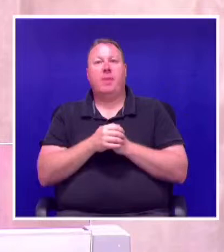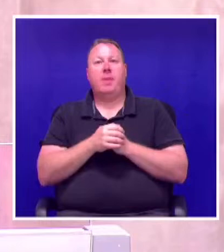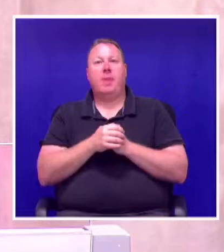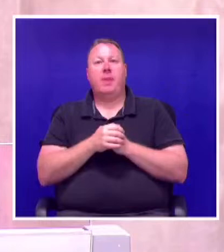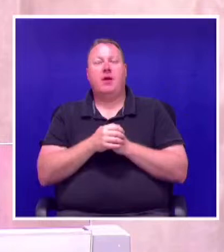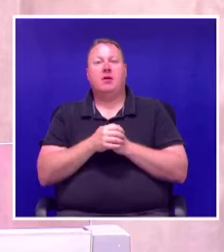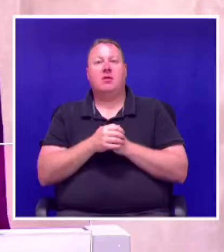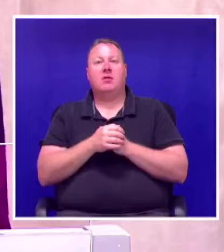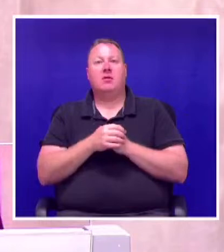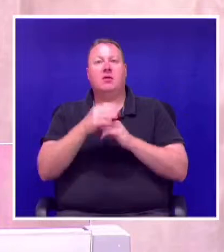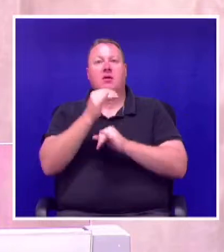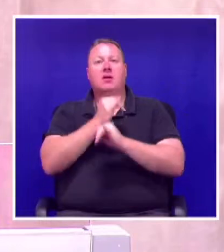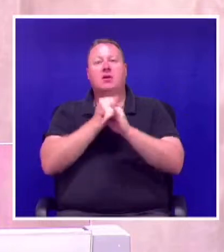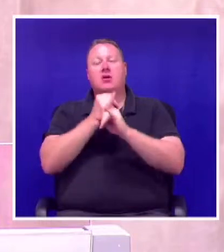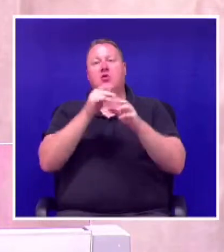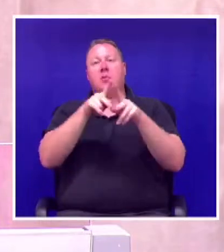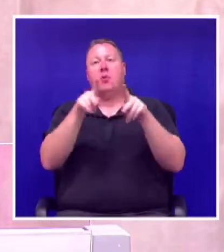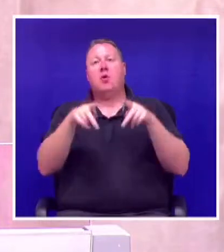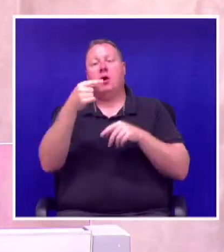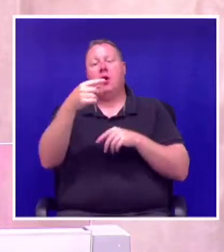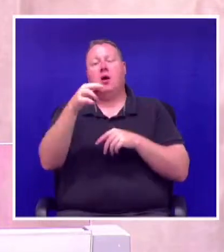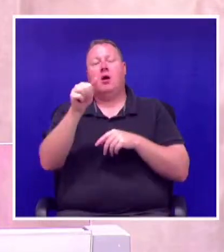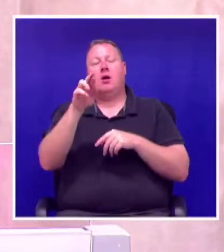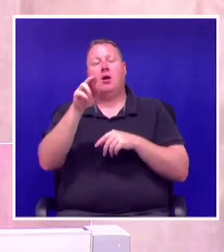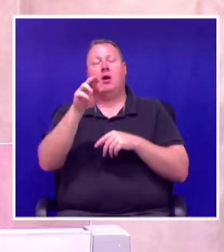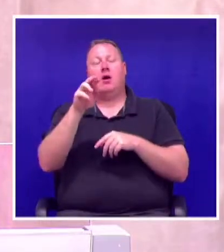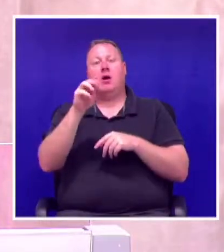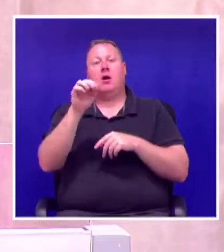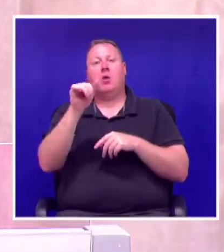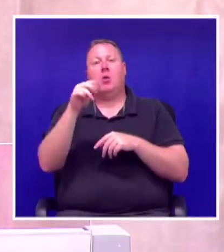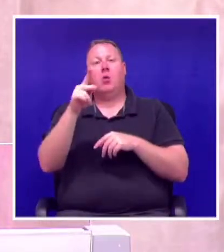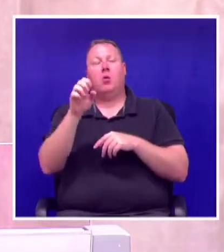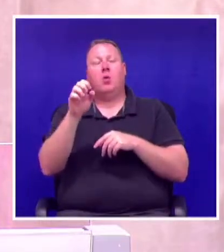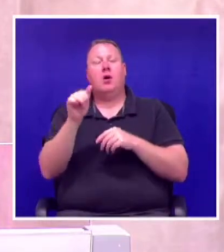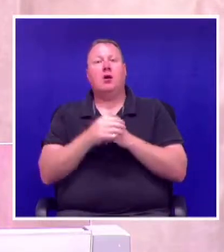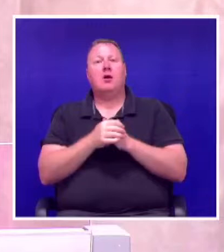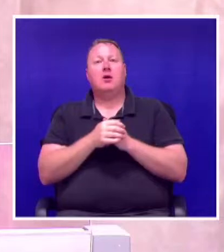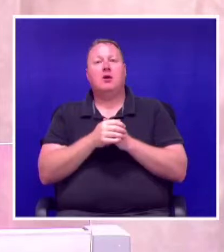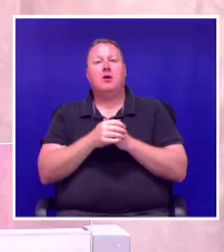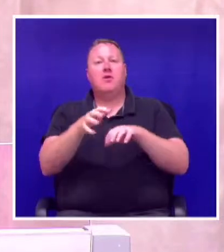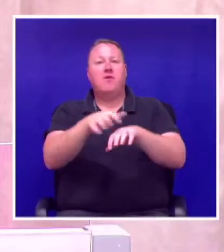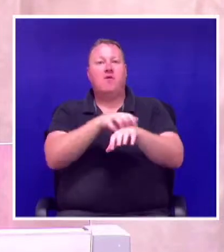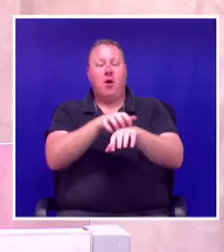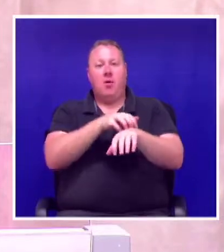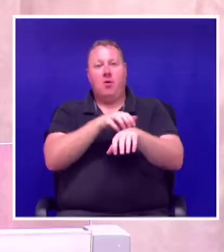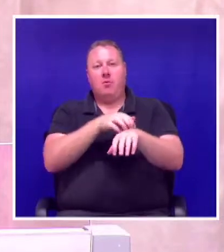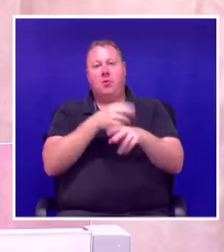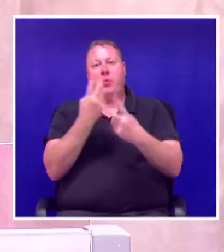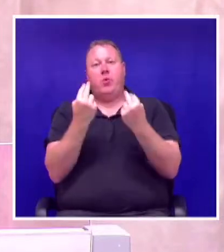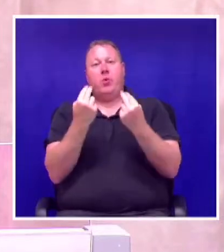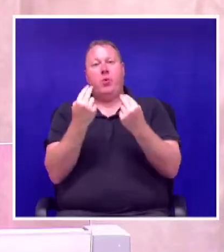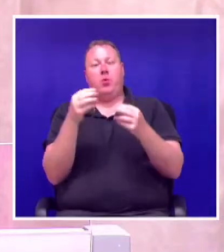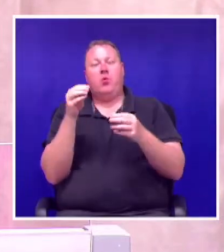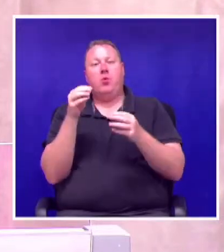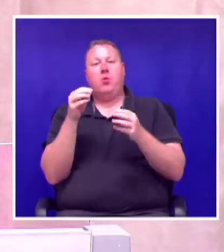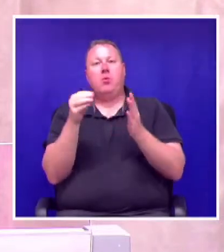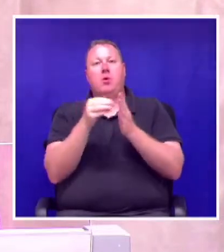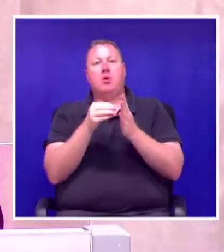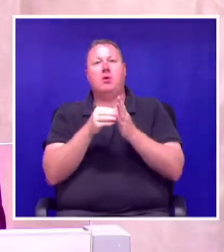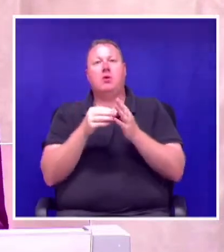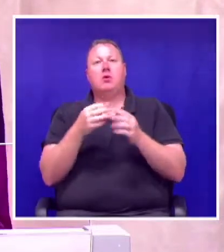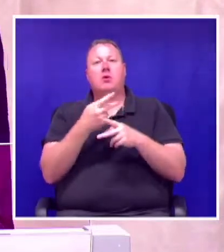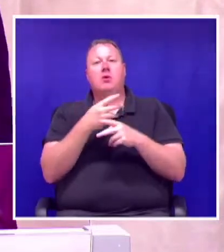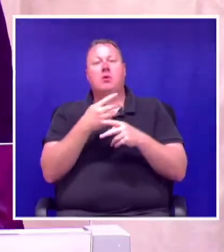tenant, employs 66 emerging and commercial farmers for processing plant